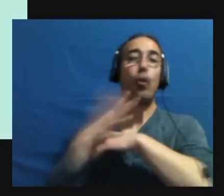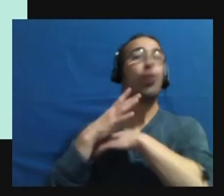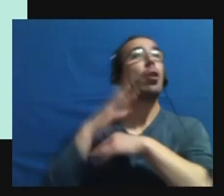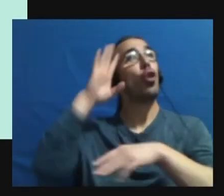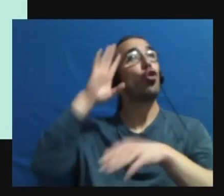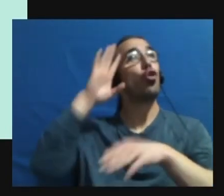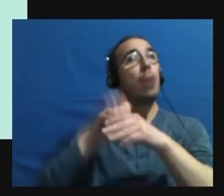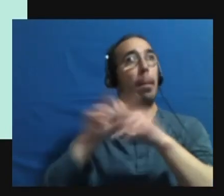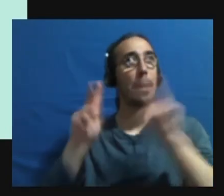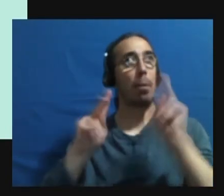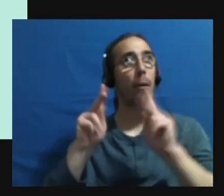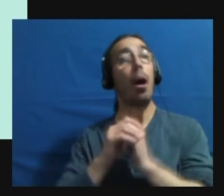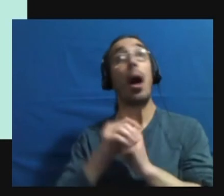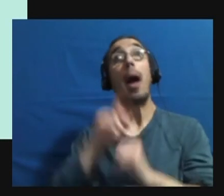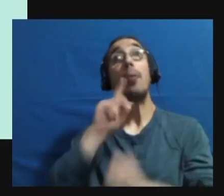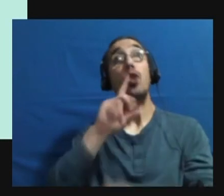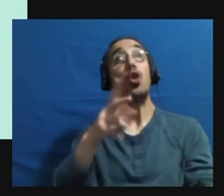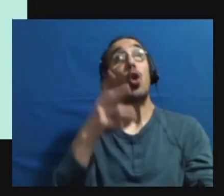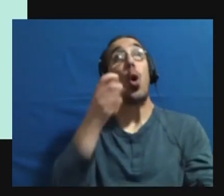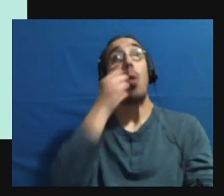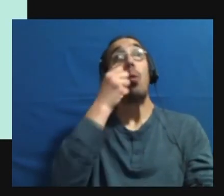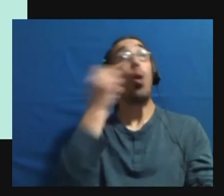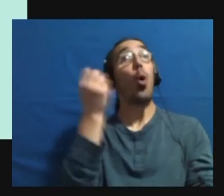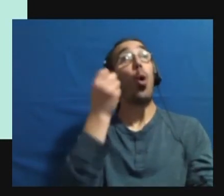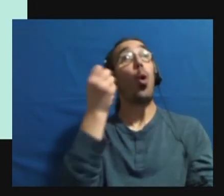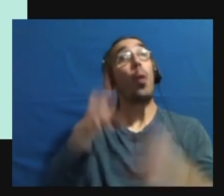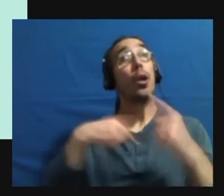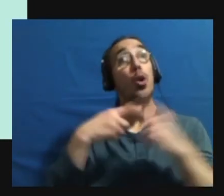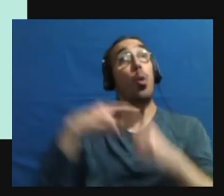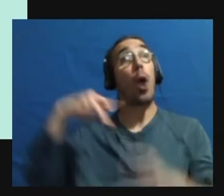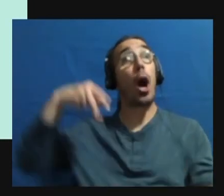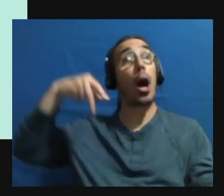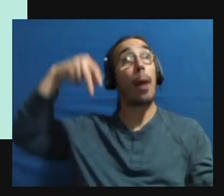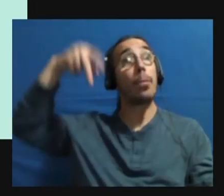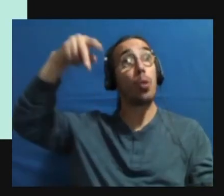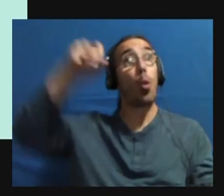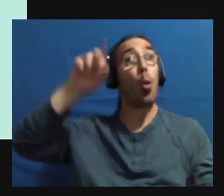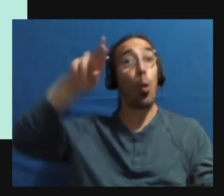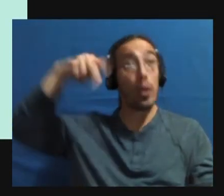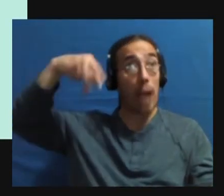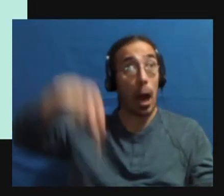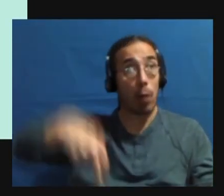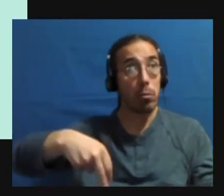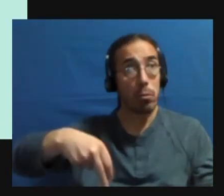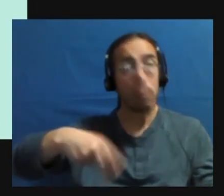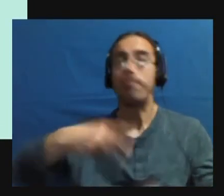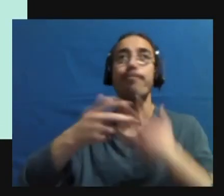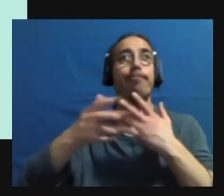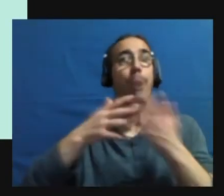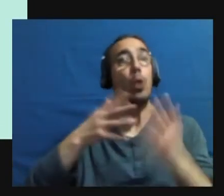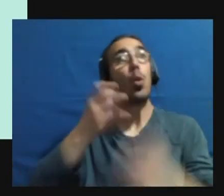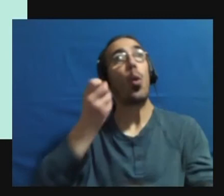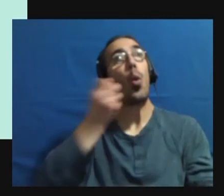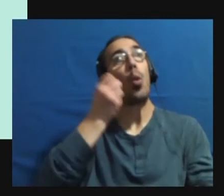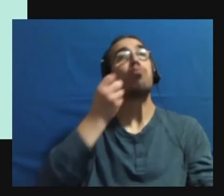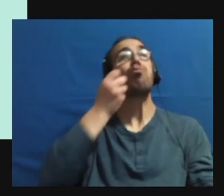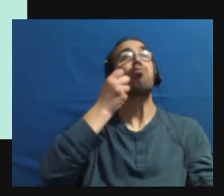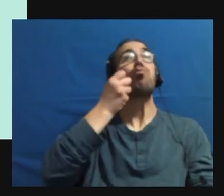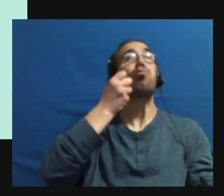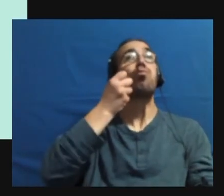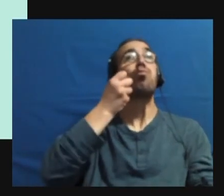I bet you hold your breath when you walk upstairs or even down them. And when you put your shoes on, and it's